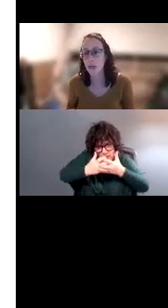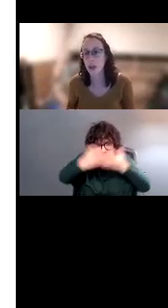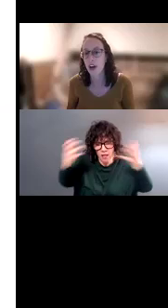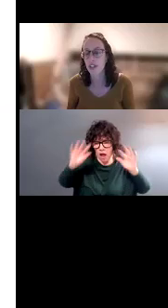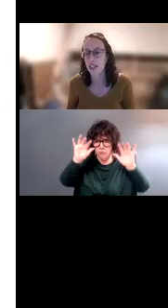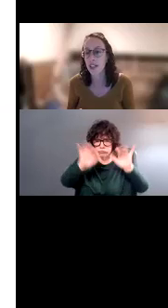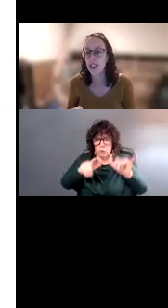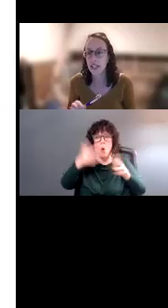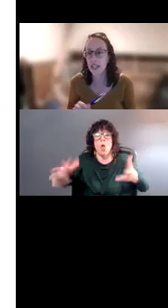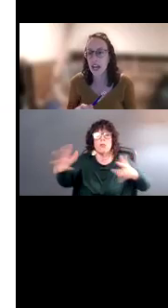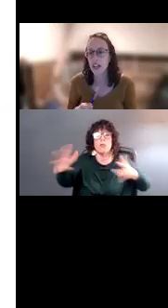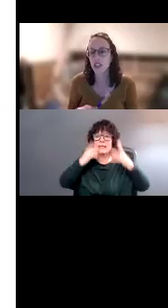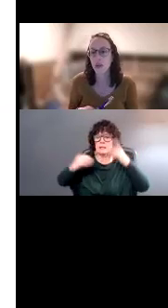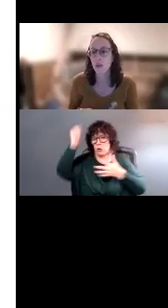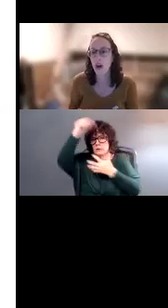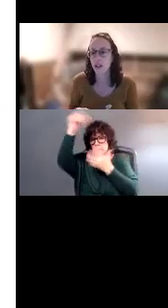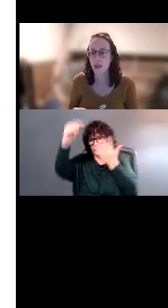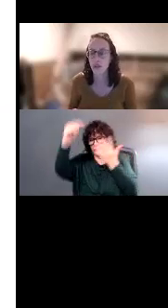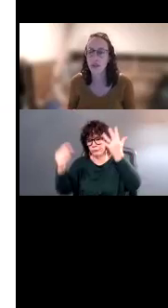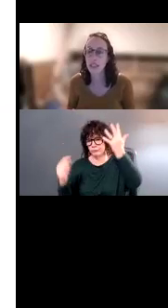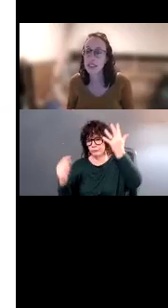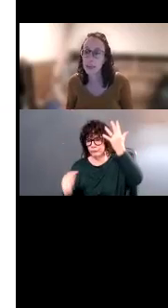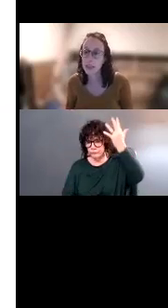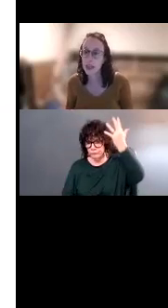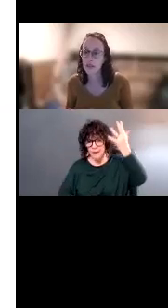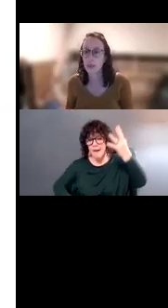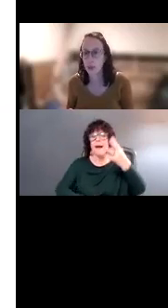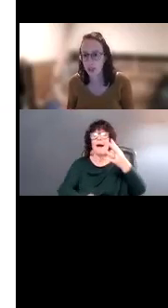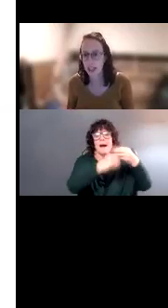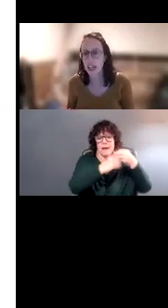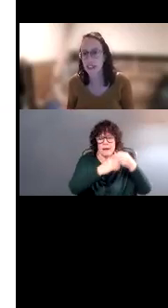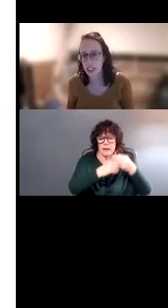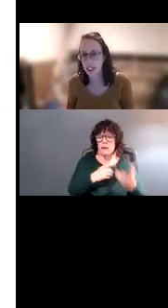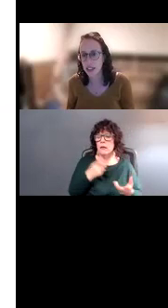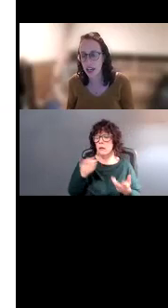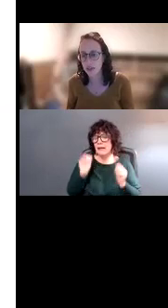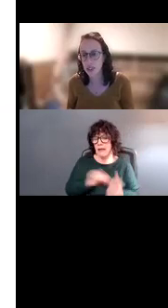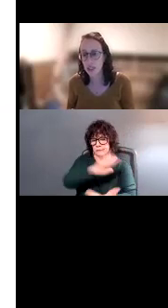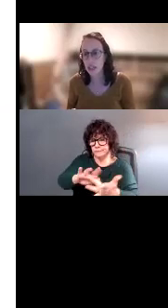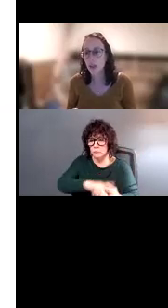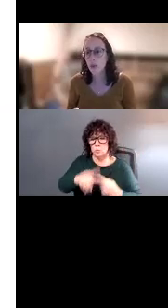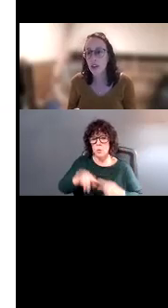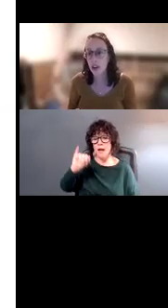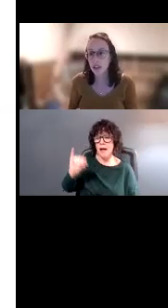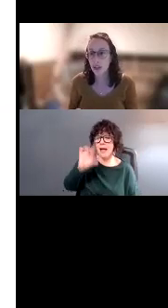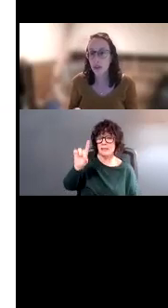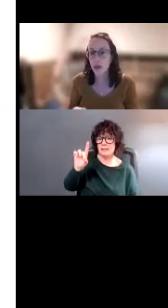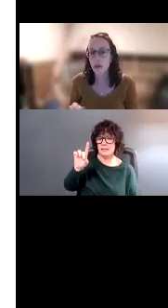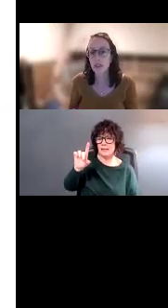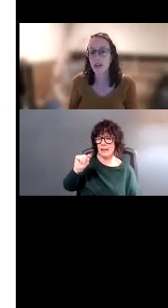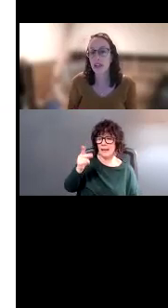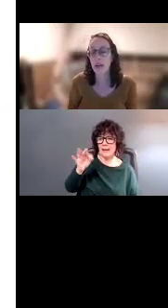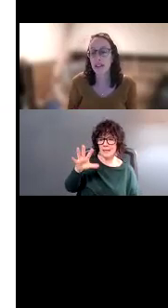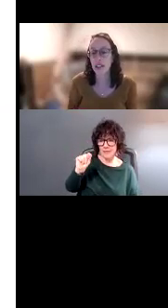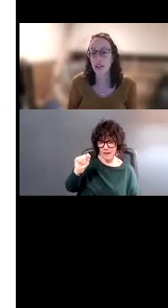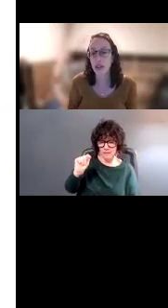a nonprofit that can actually walk you through the steps of reporting identity theft. We also